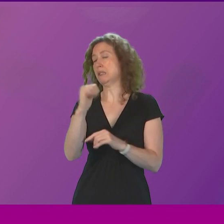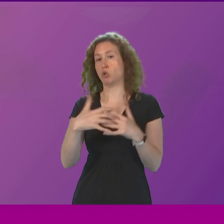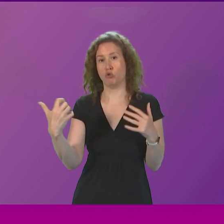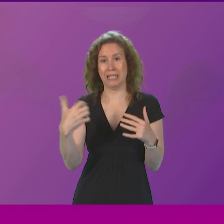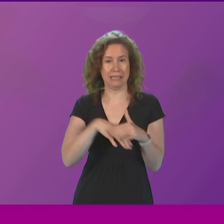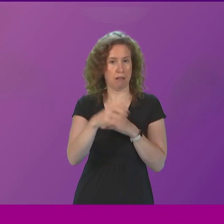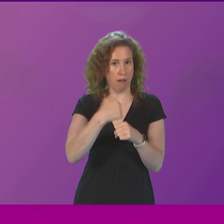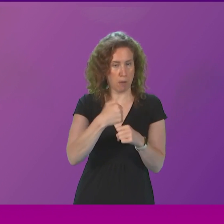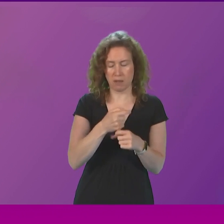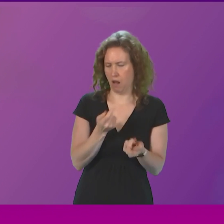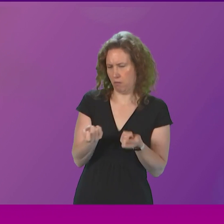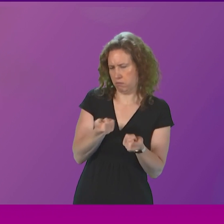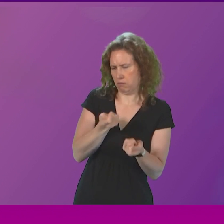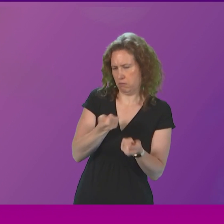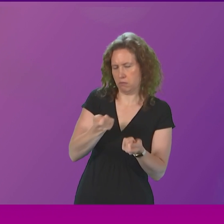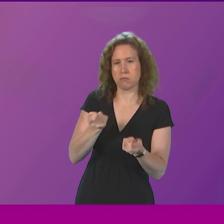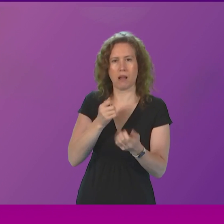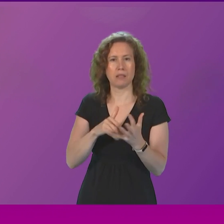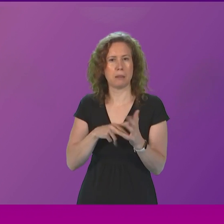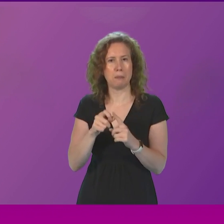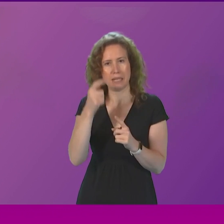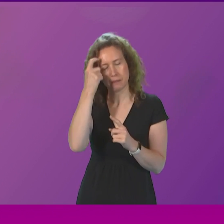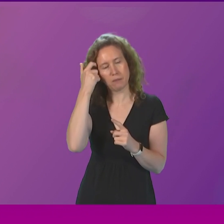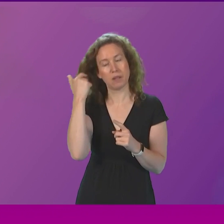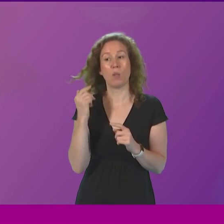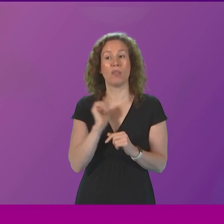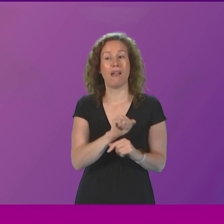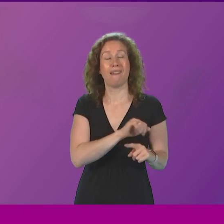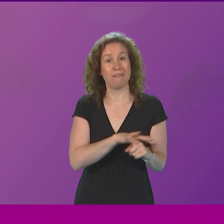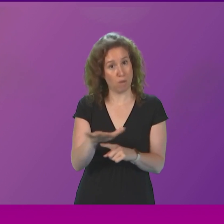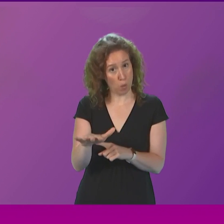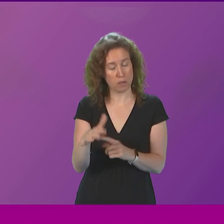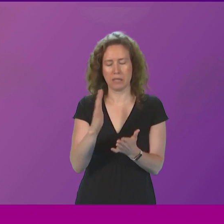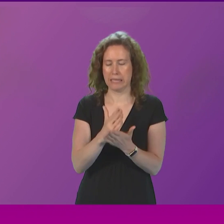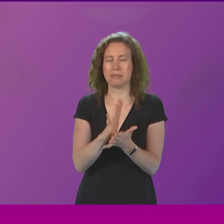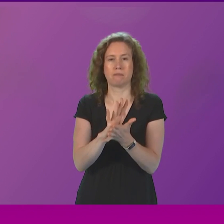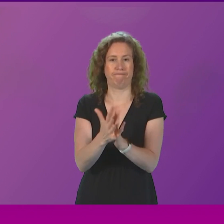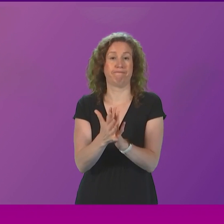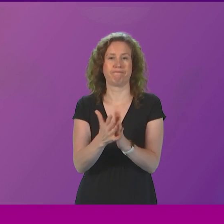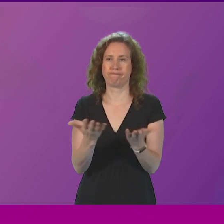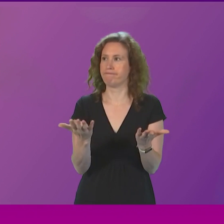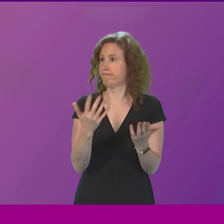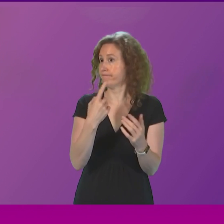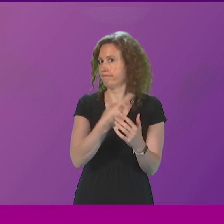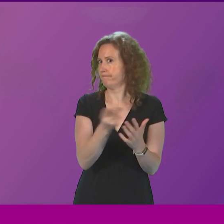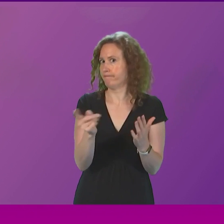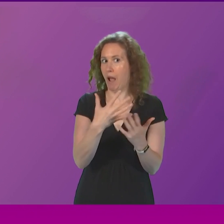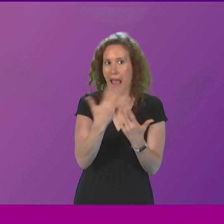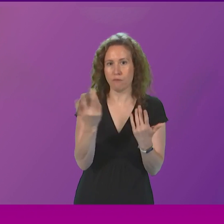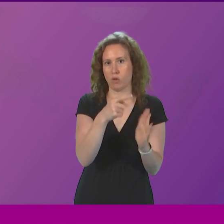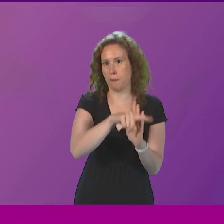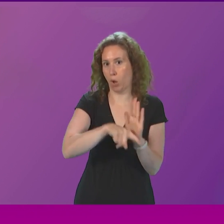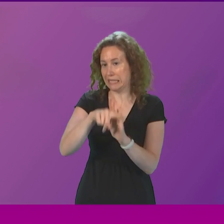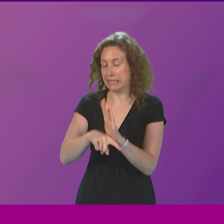the shots of this SNP government. Their influence is having a damaging effect on every policy area.